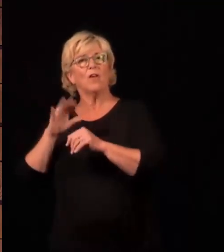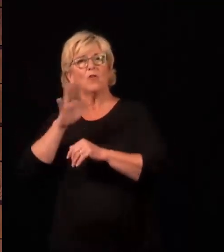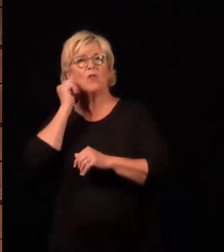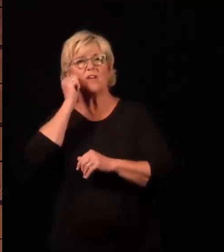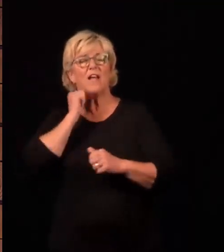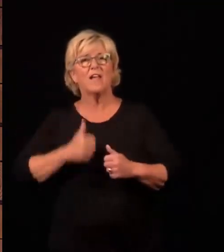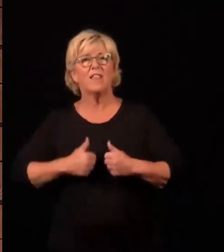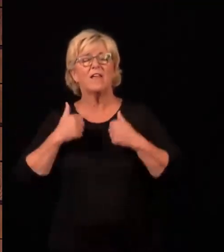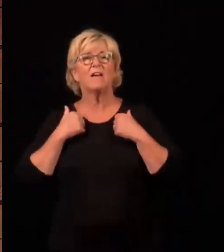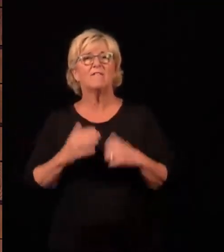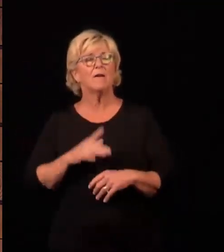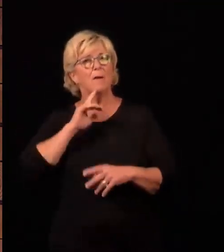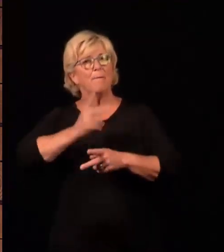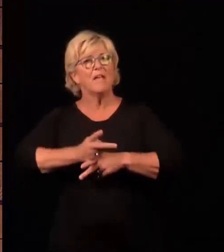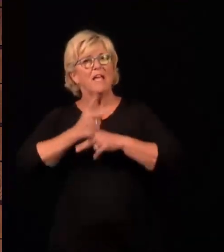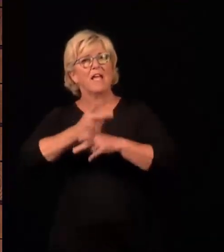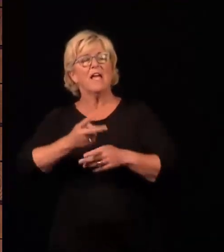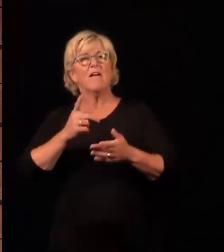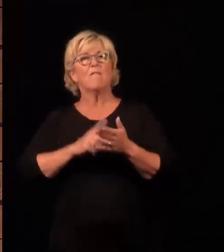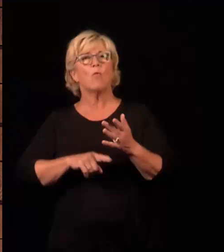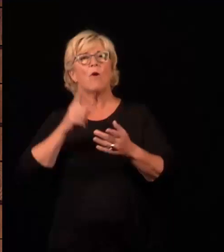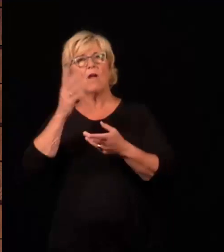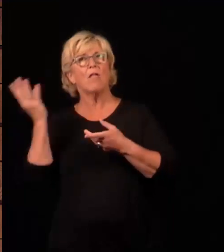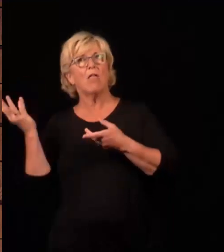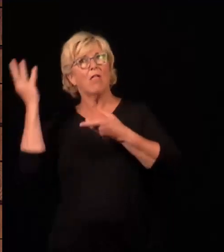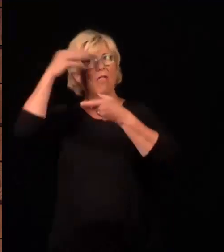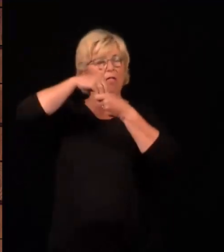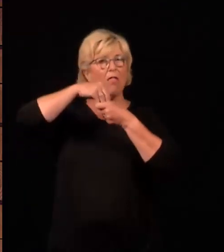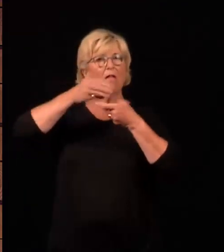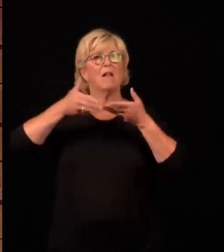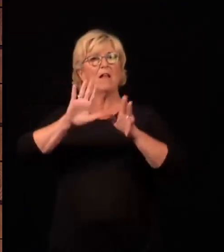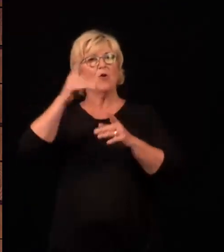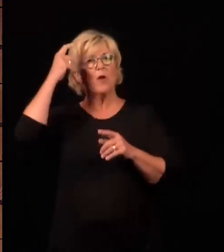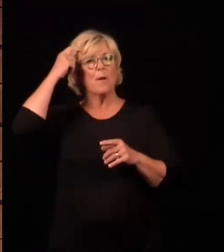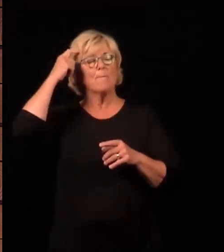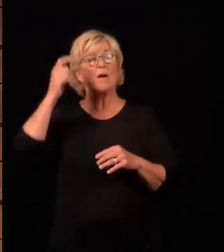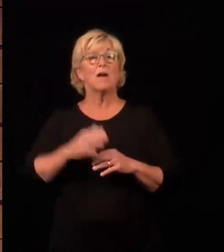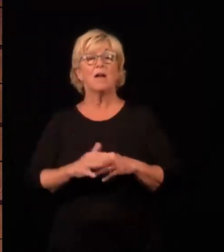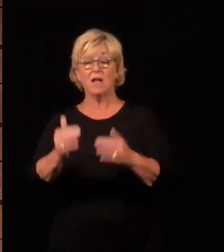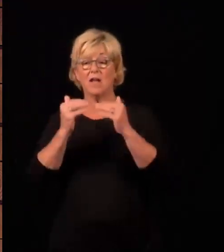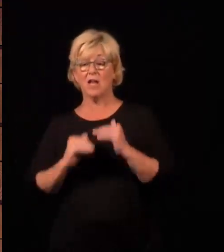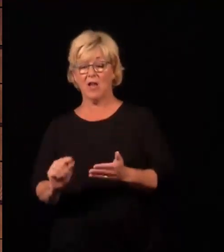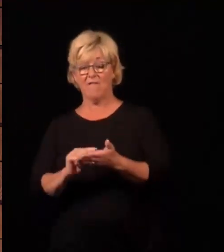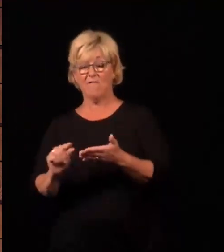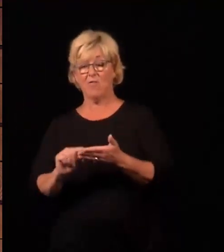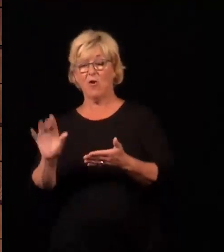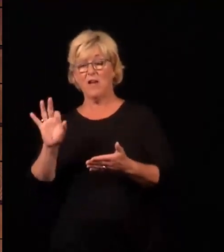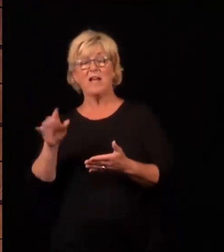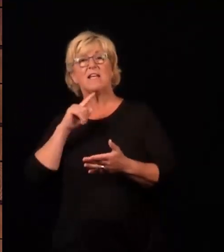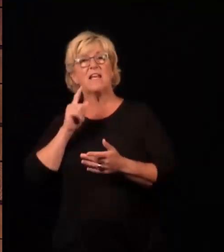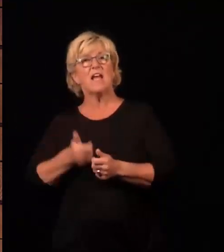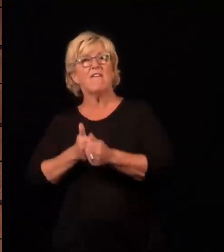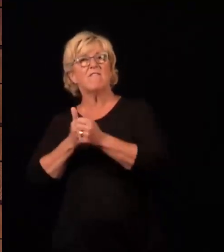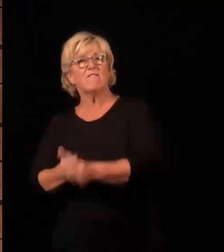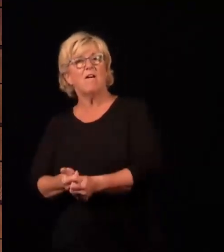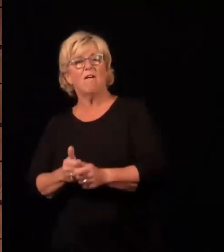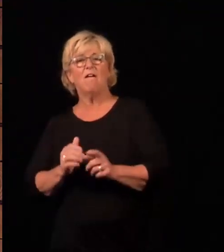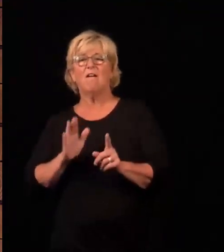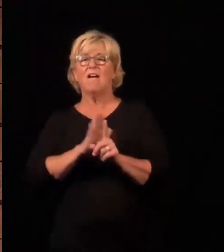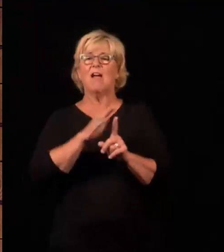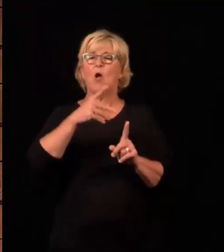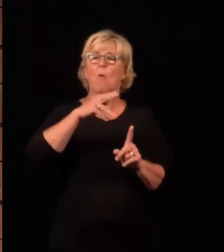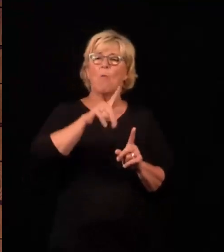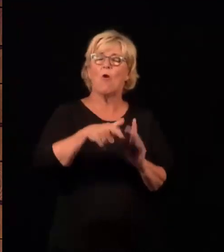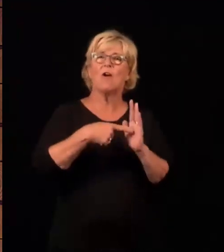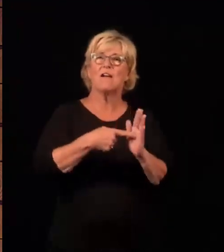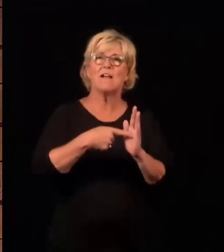lives. Paul says, be careful what you let into your mind. In verse 9, he's asked them to follow his example,